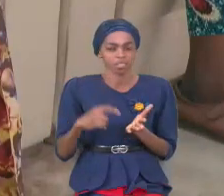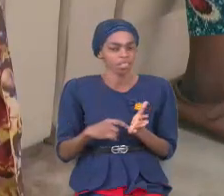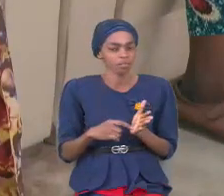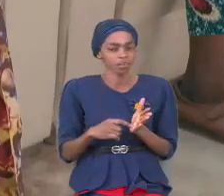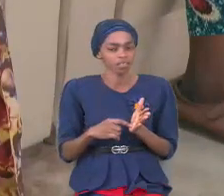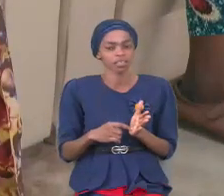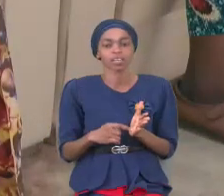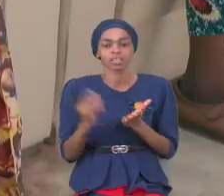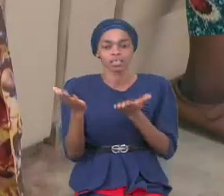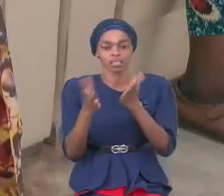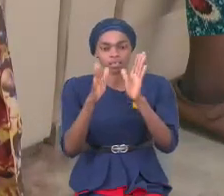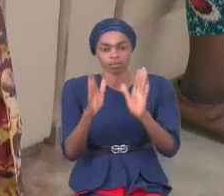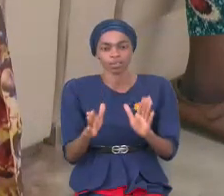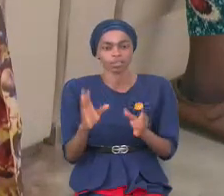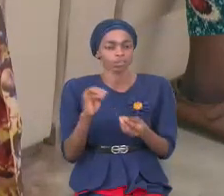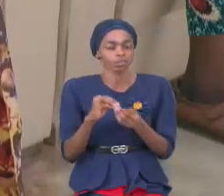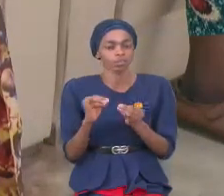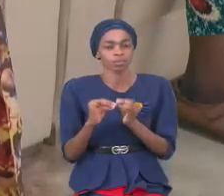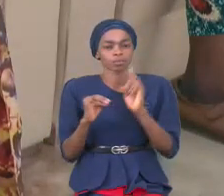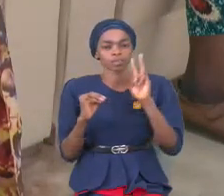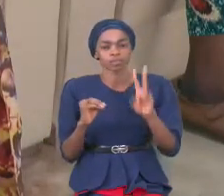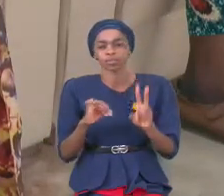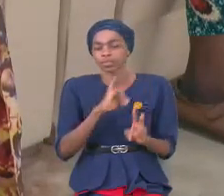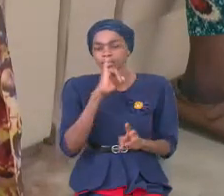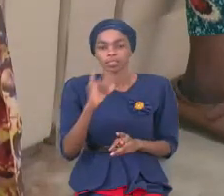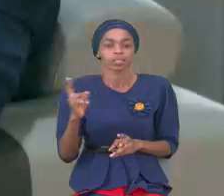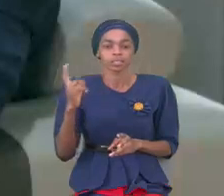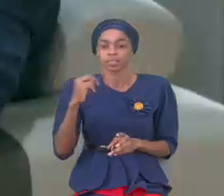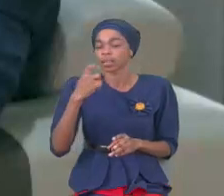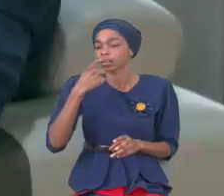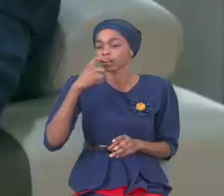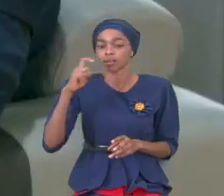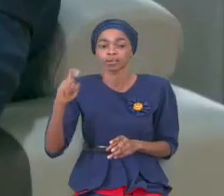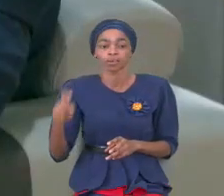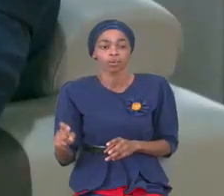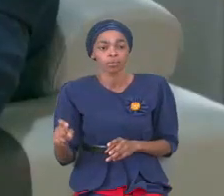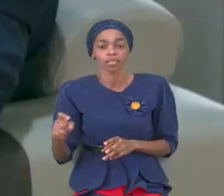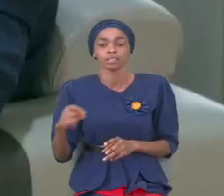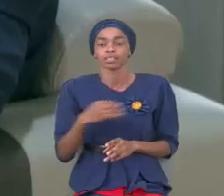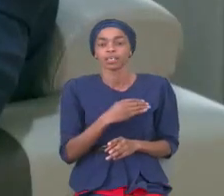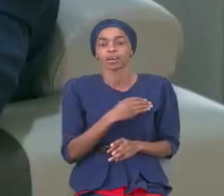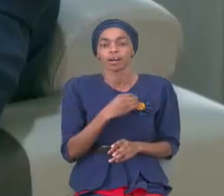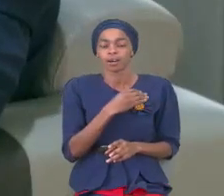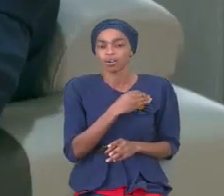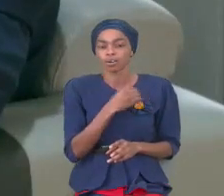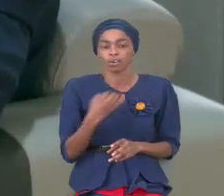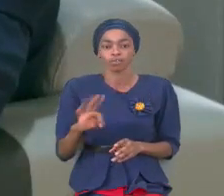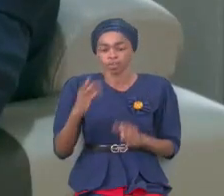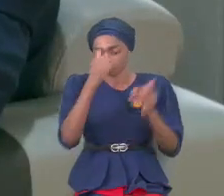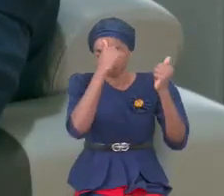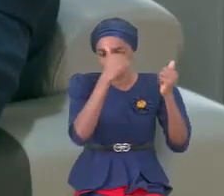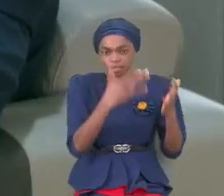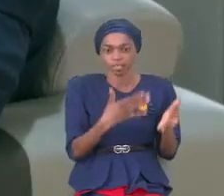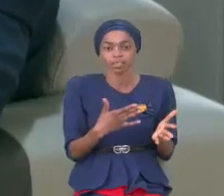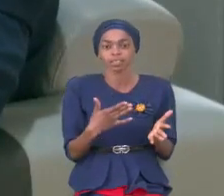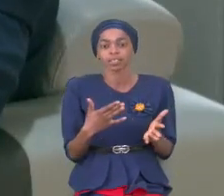Number two is the recommissioning and the recommencement of an obedient servant. Number one